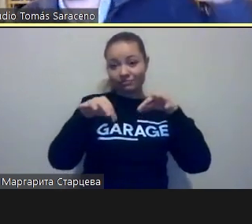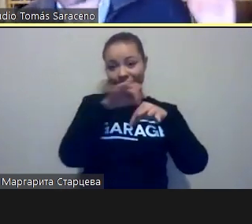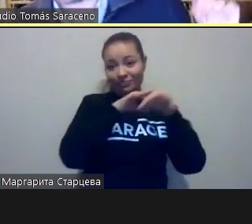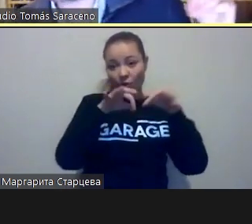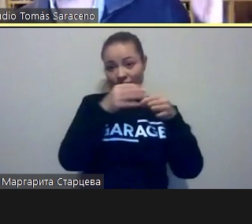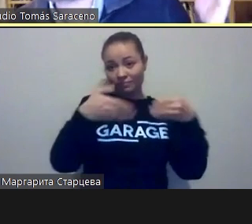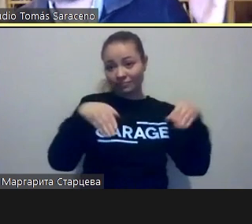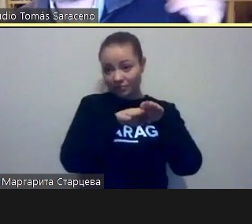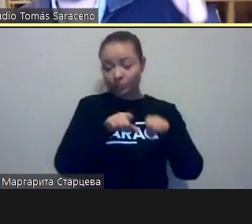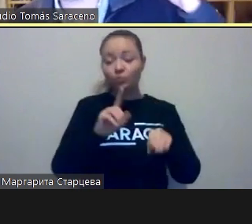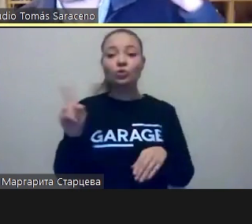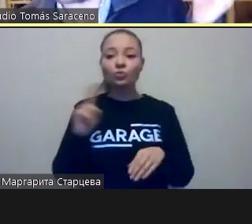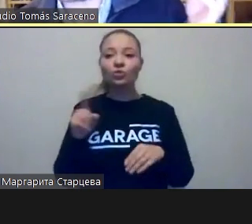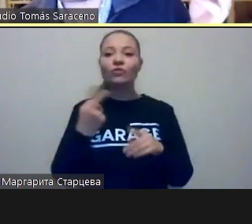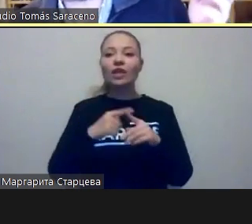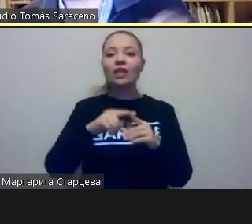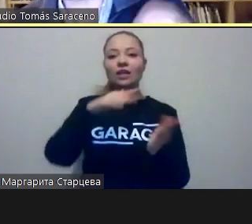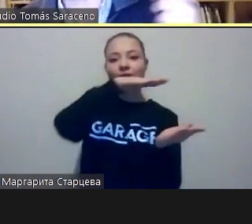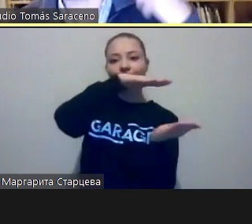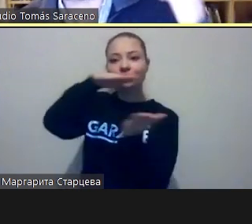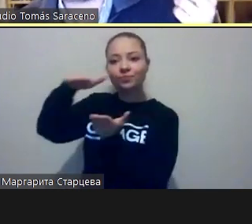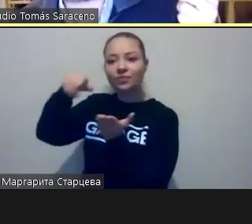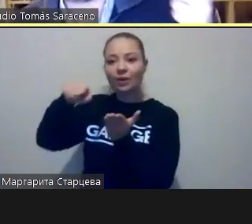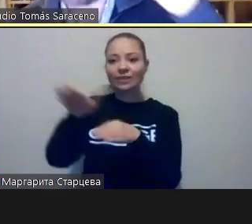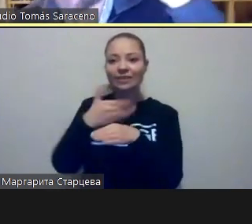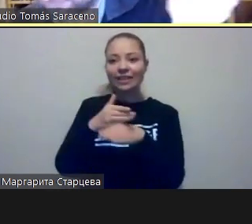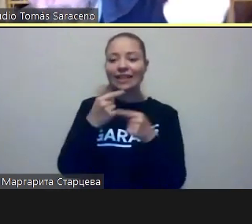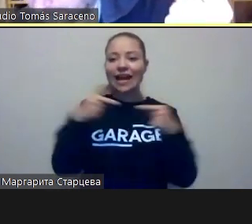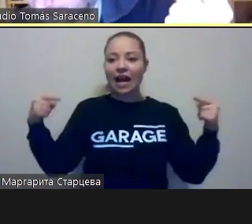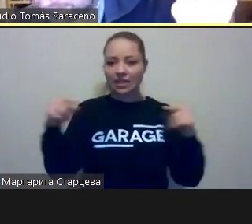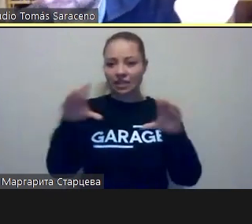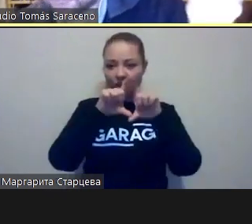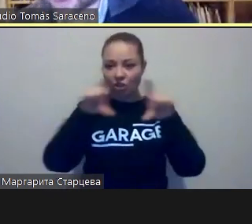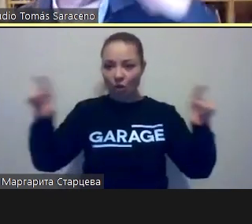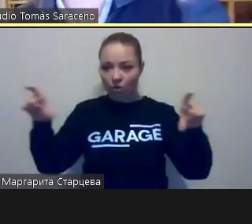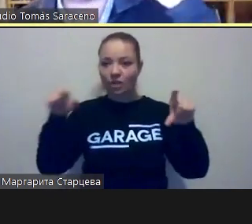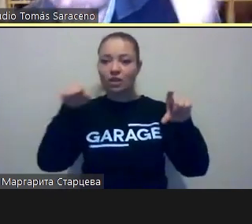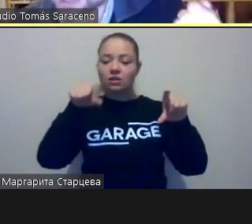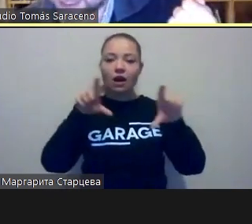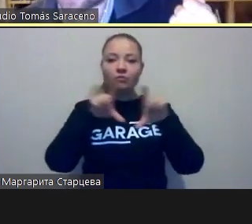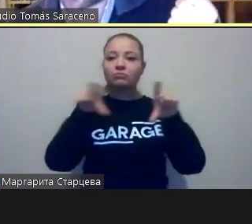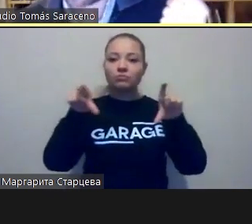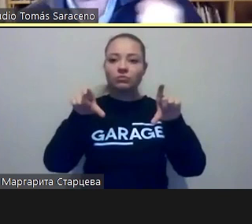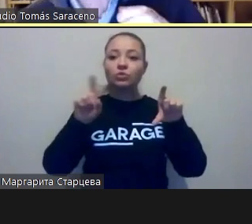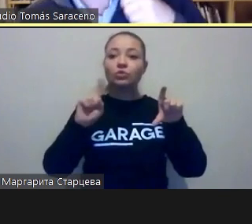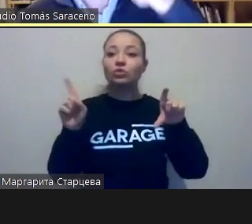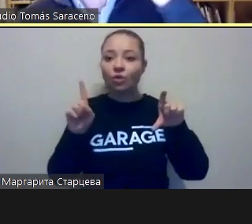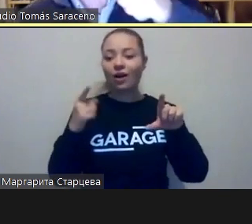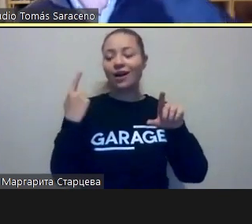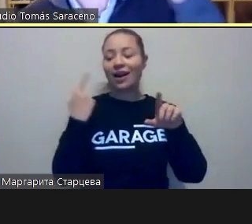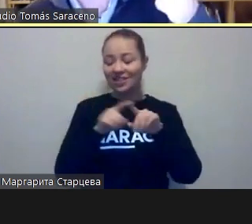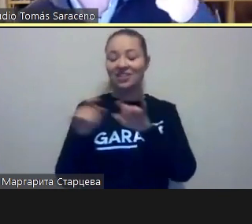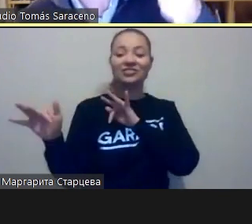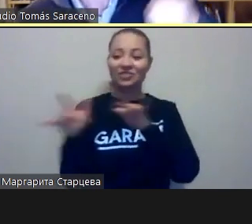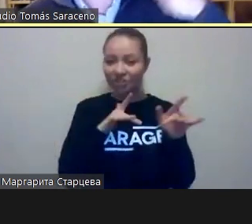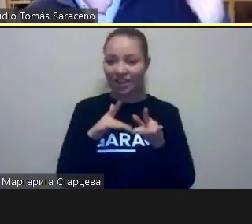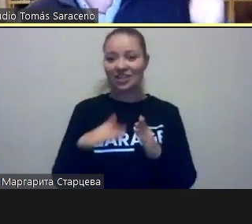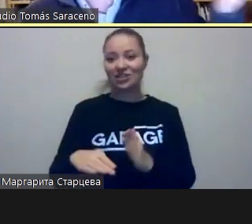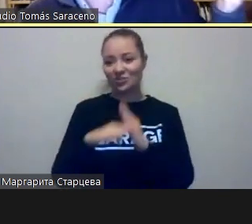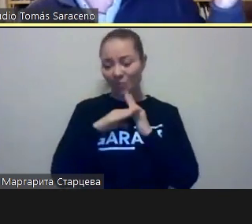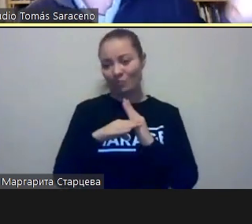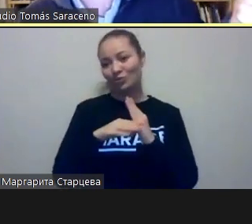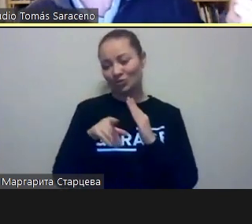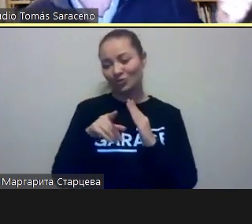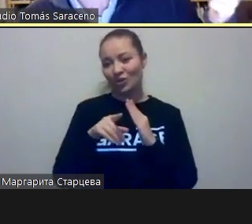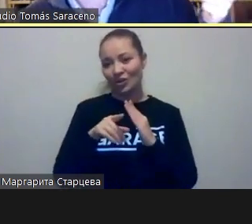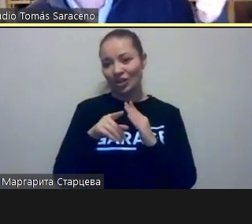divided. And still we give priority to the fossil fuel movement. We're trying to reverse that. At least to the rite of pass, it should